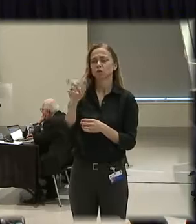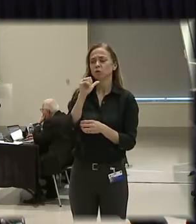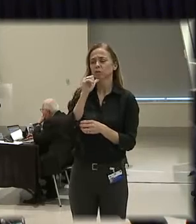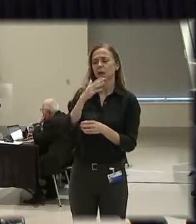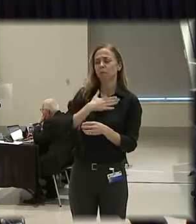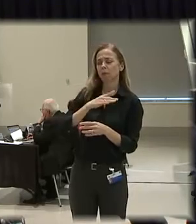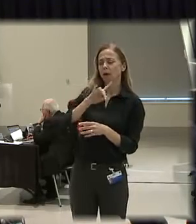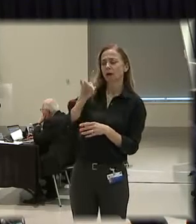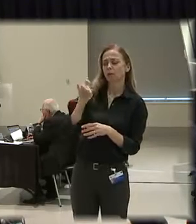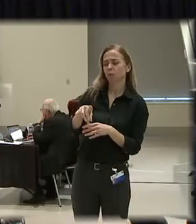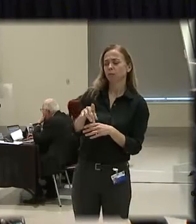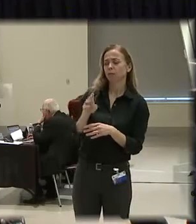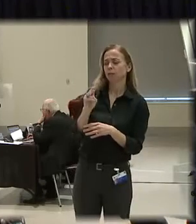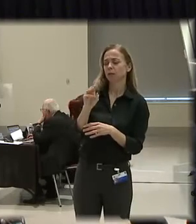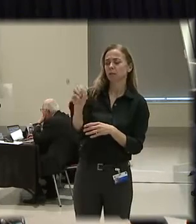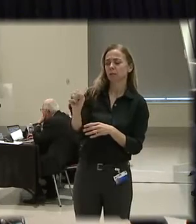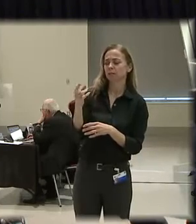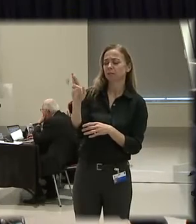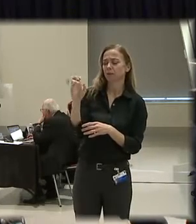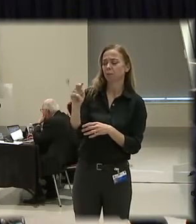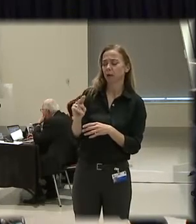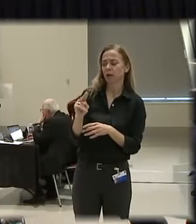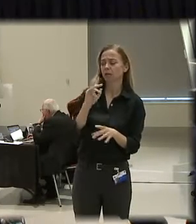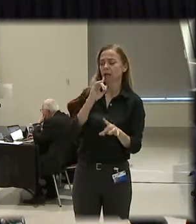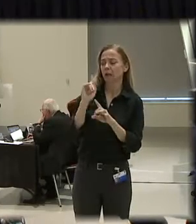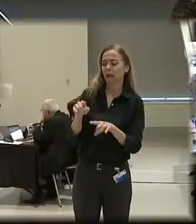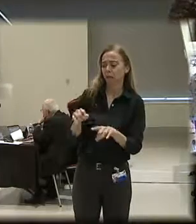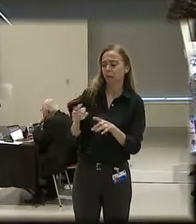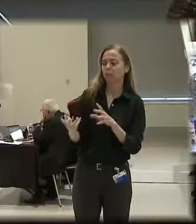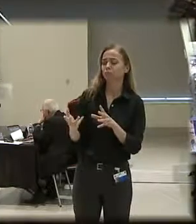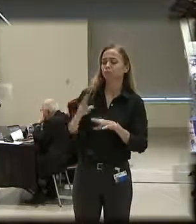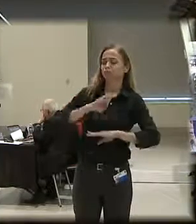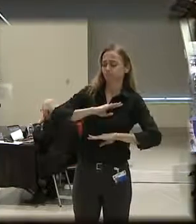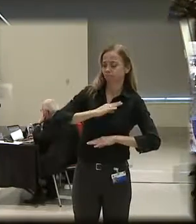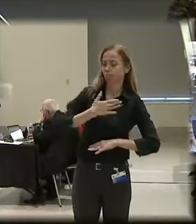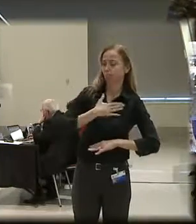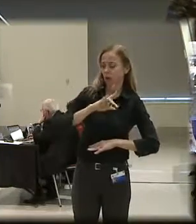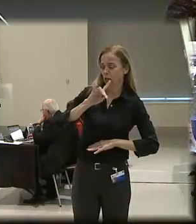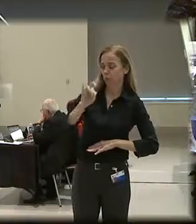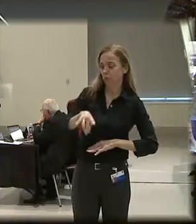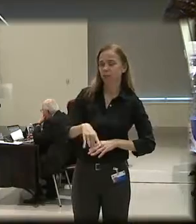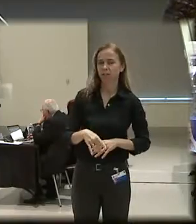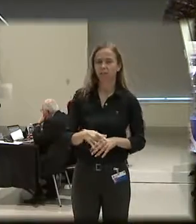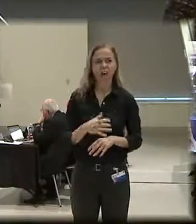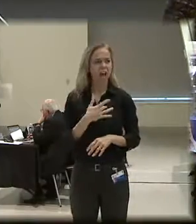but Ms. Brown's answer answered the question I had, so. Good.